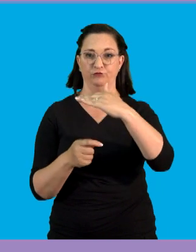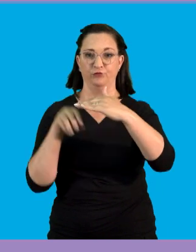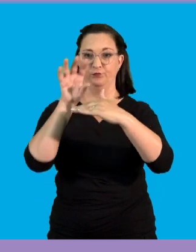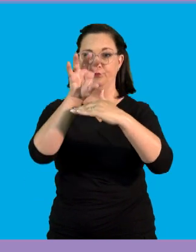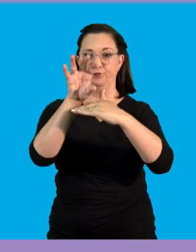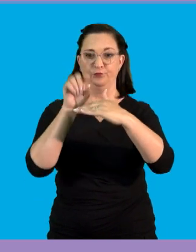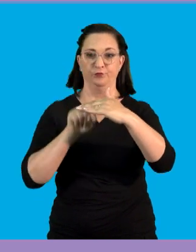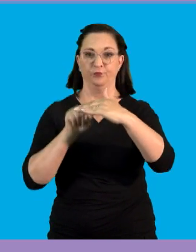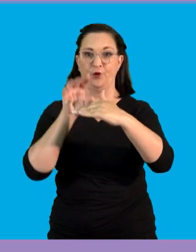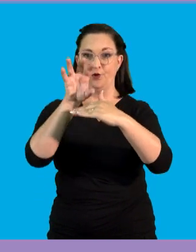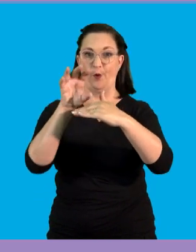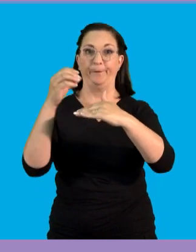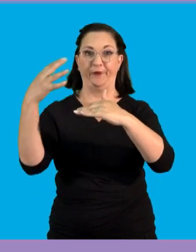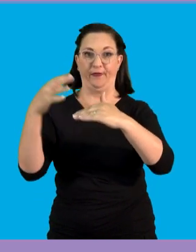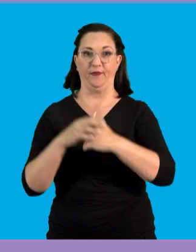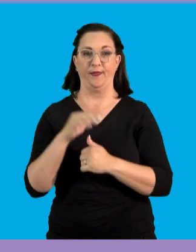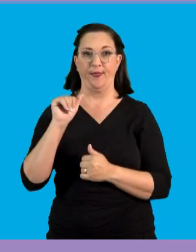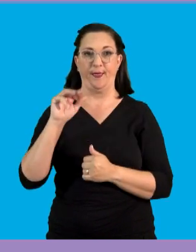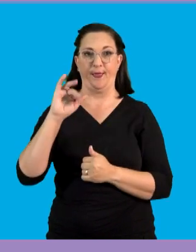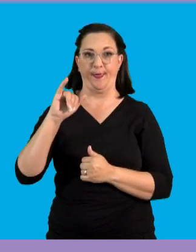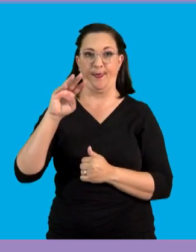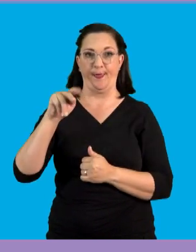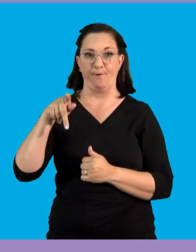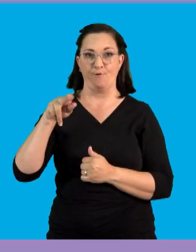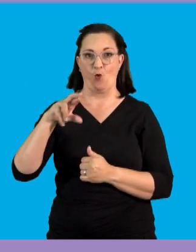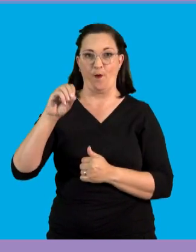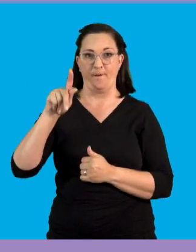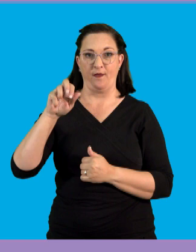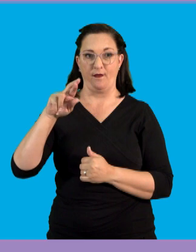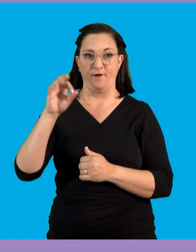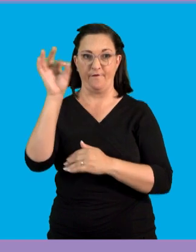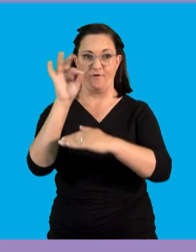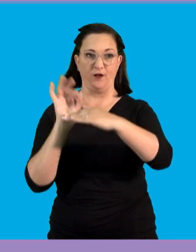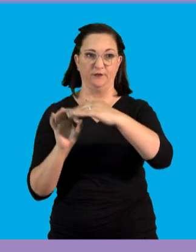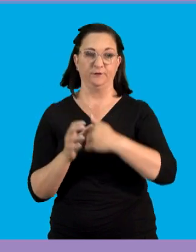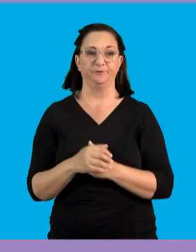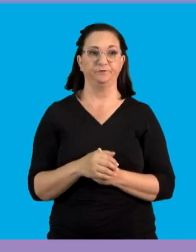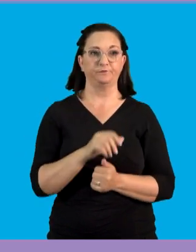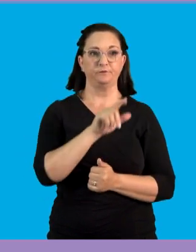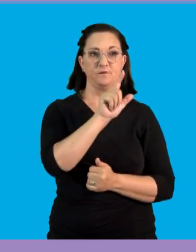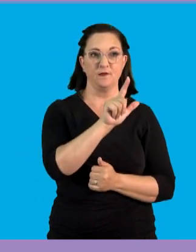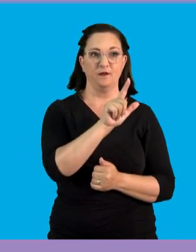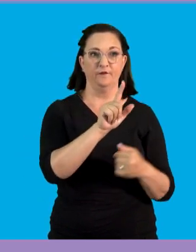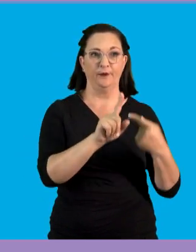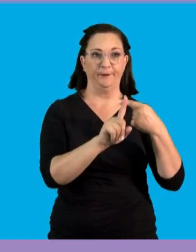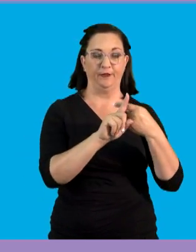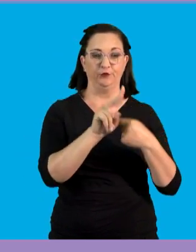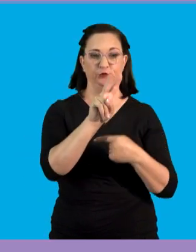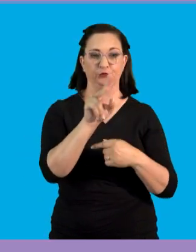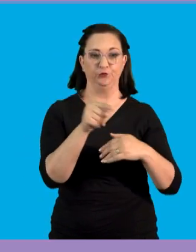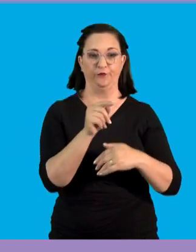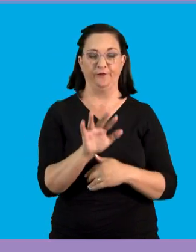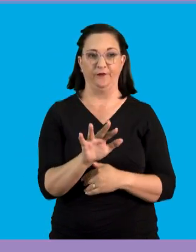fraction. The same with the following one. We have 7 and 2 fifths. So I'm just